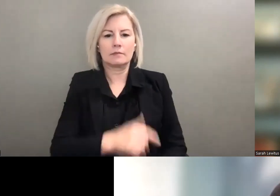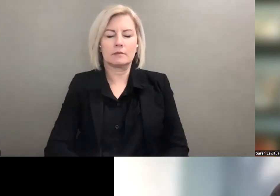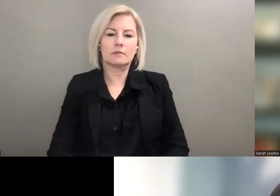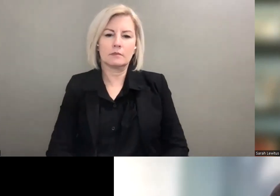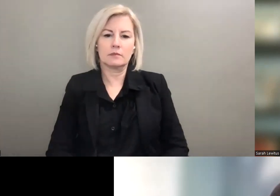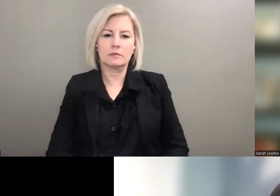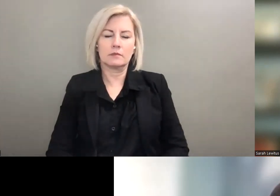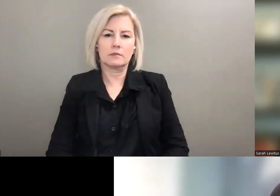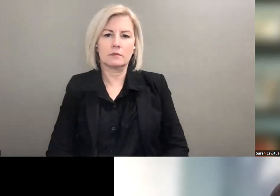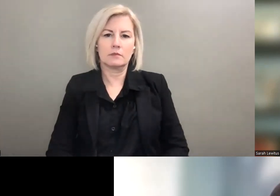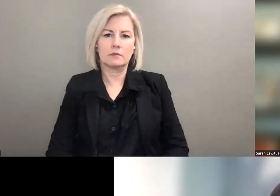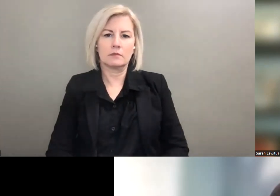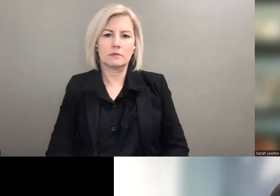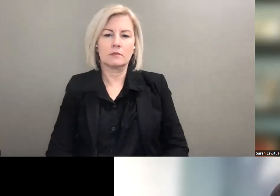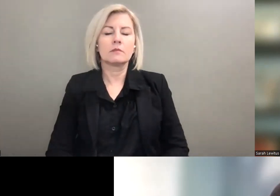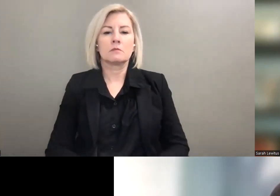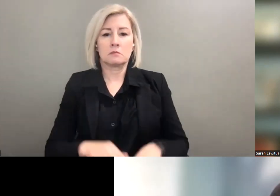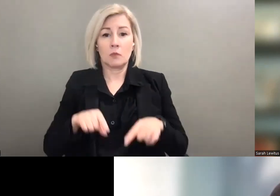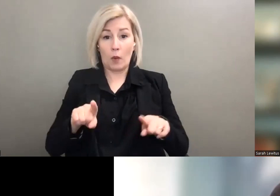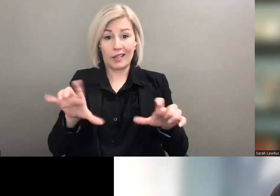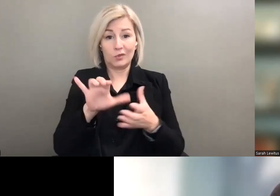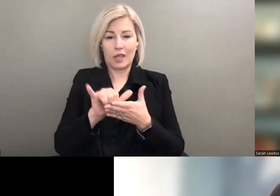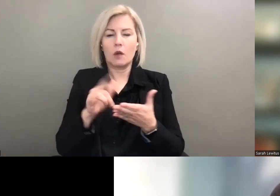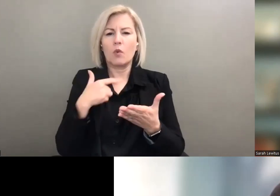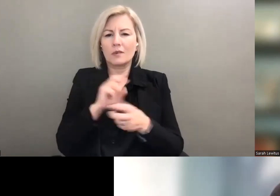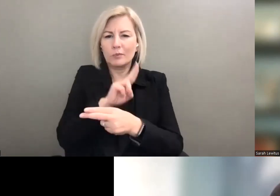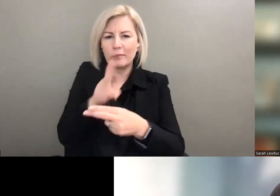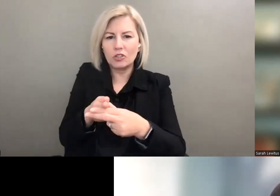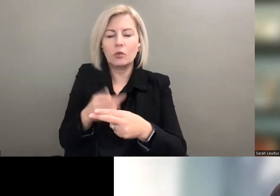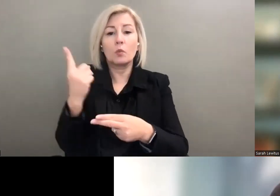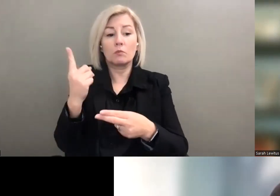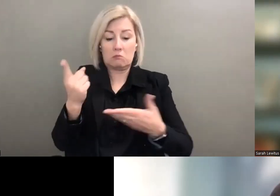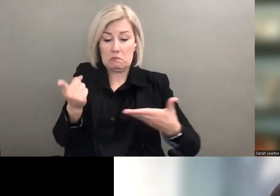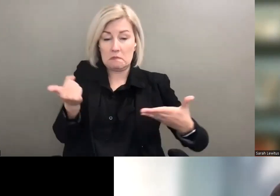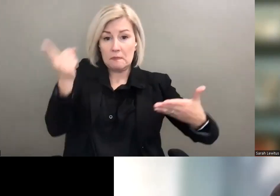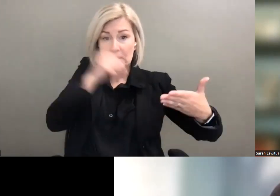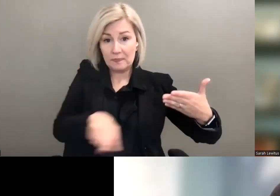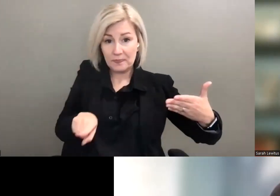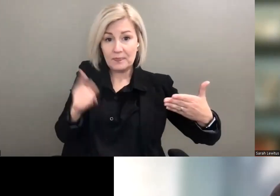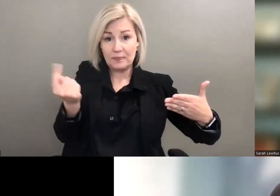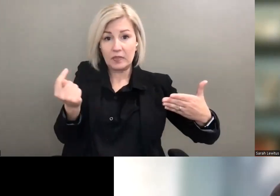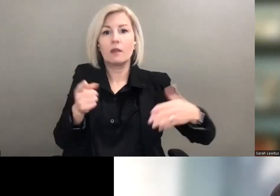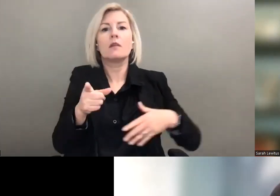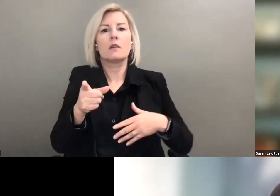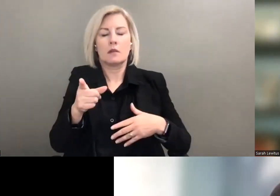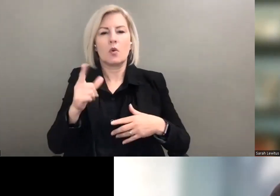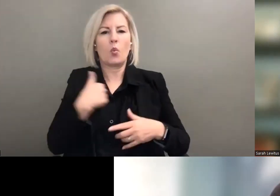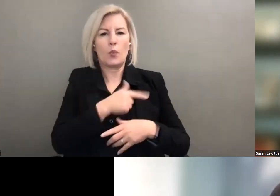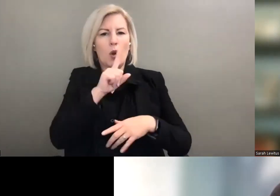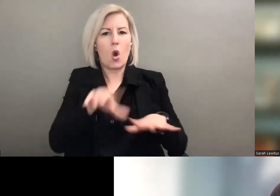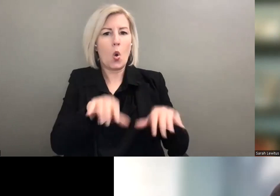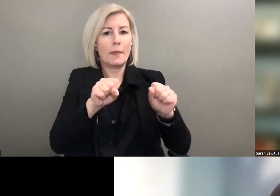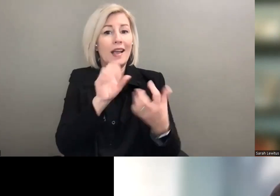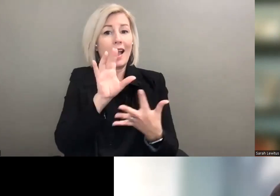And while I'm doing that, something I want to mention is that 1 week from today, MidAtlantic Arts is hosting an